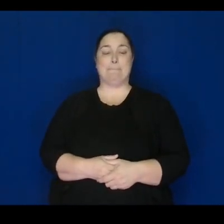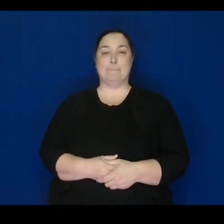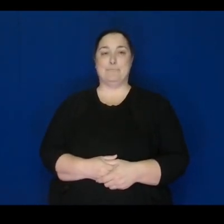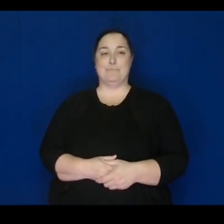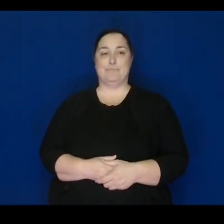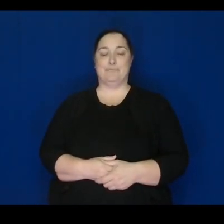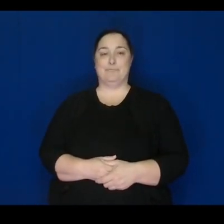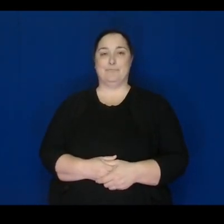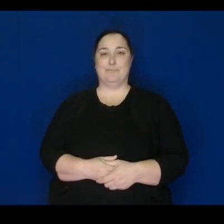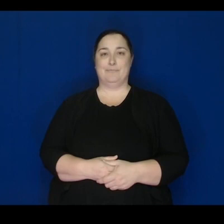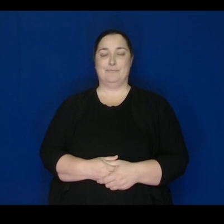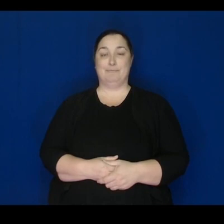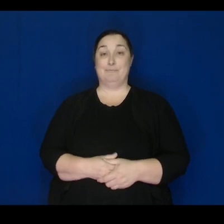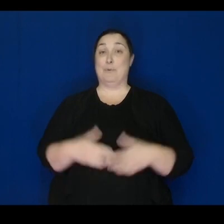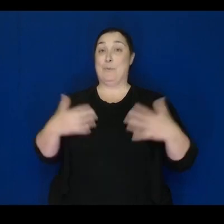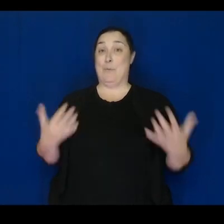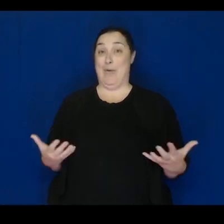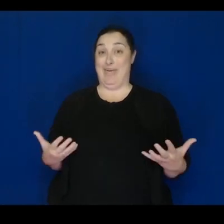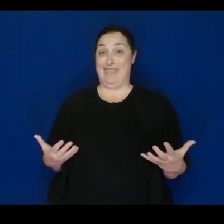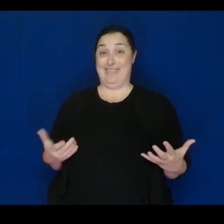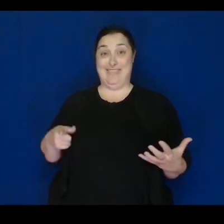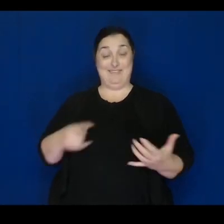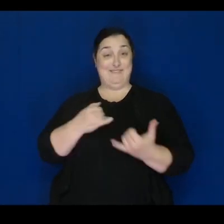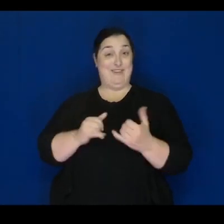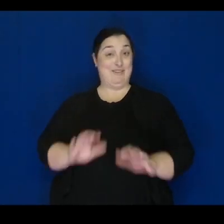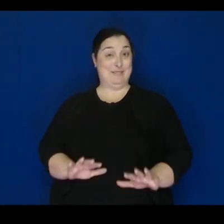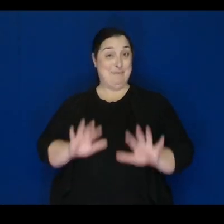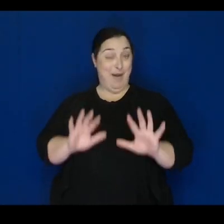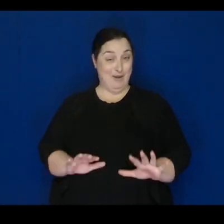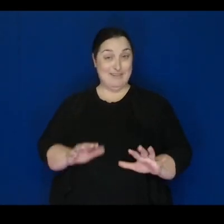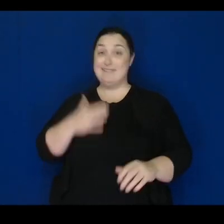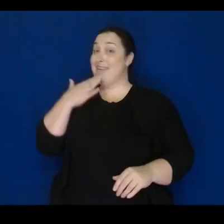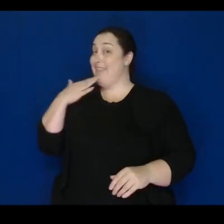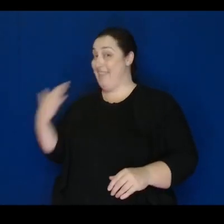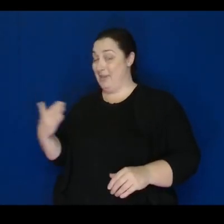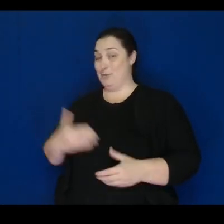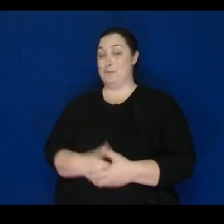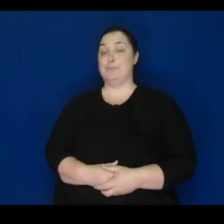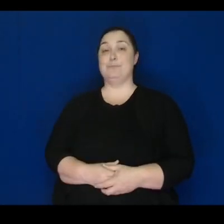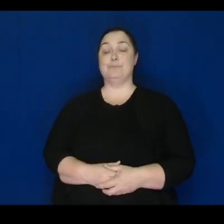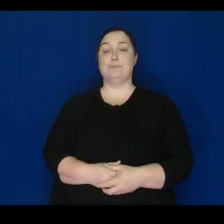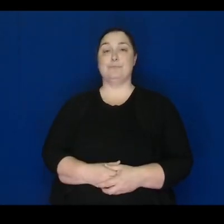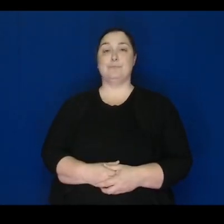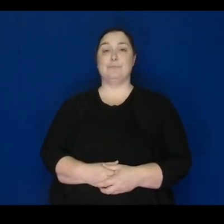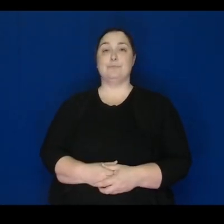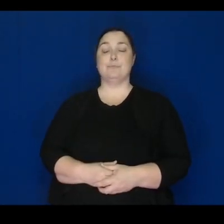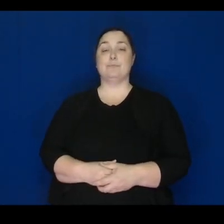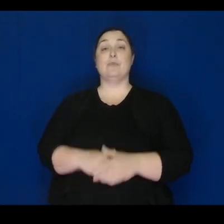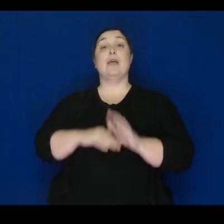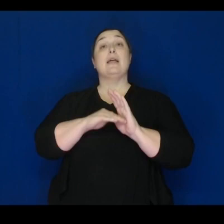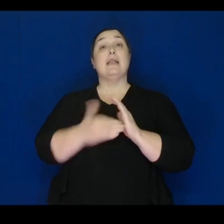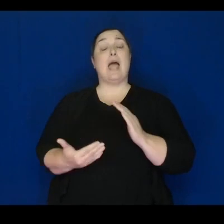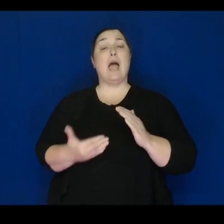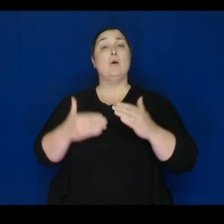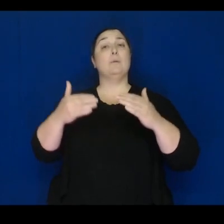Well, that was very, very inspiring. And thank you, Krystal. And we now move